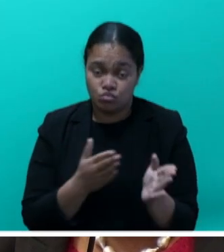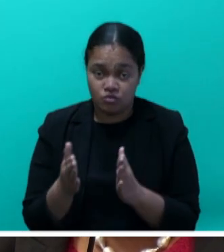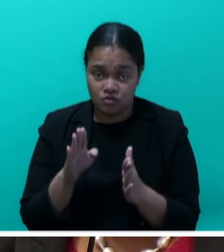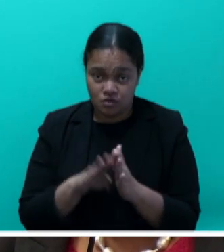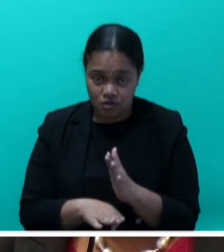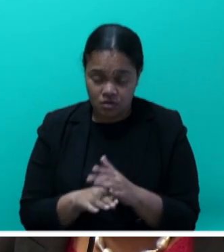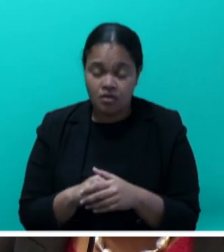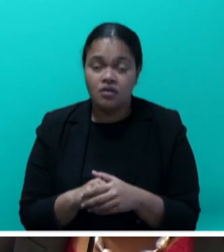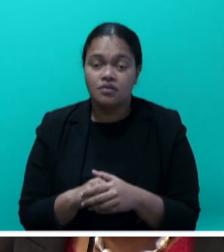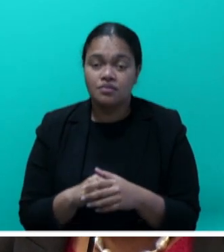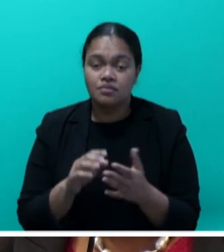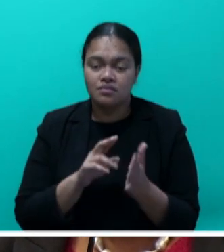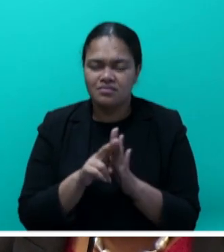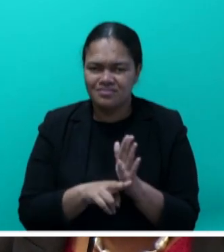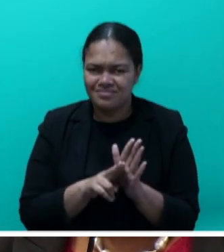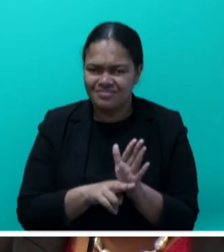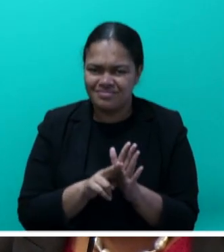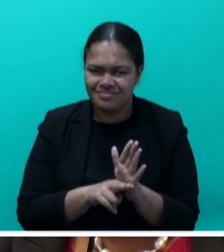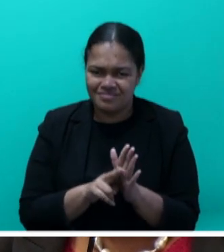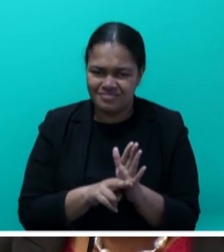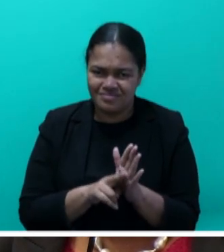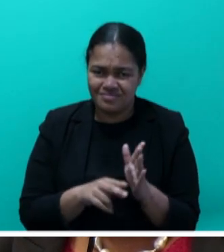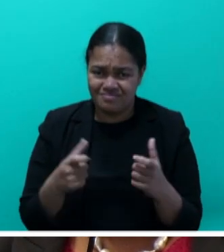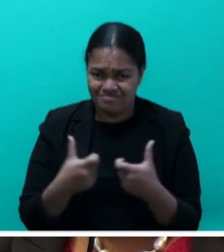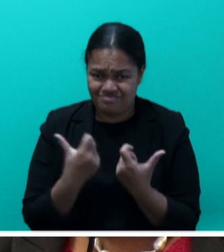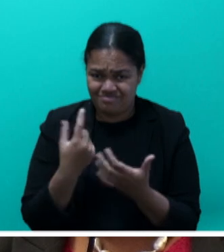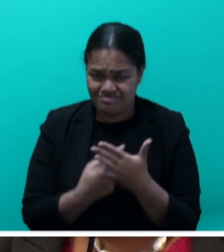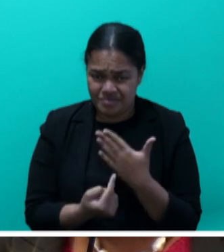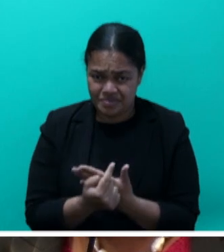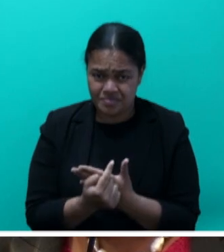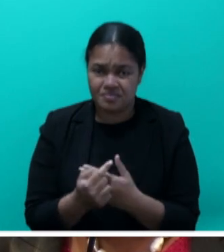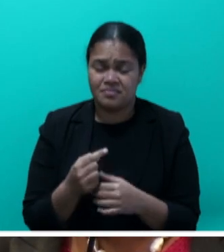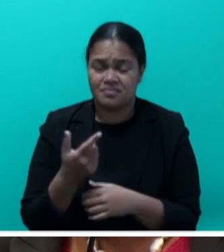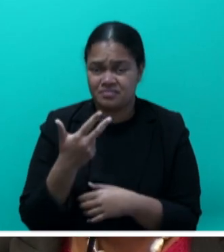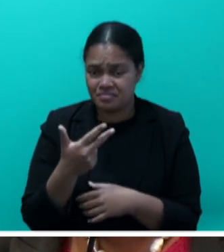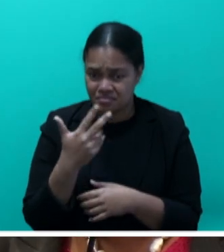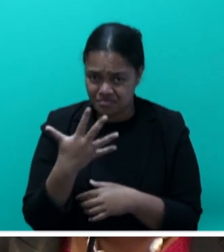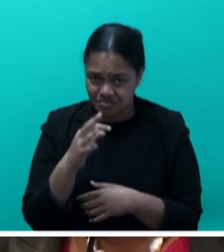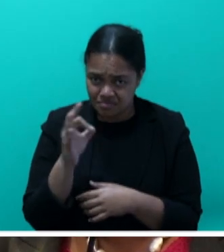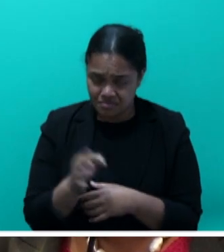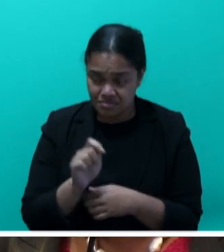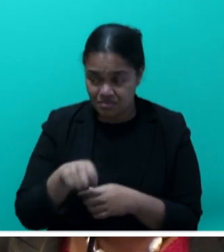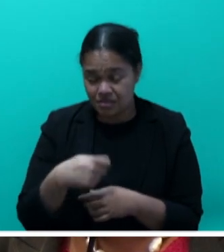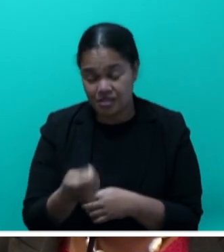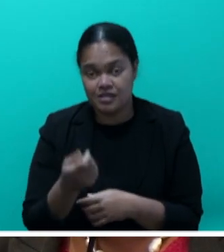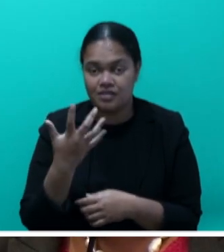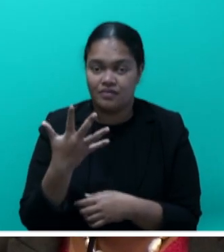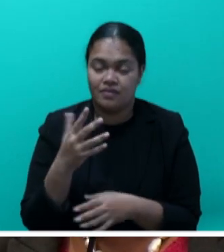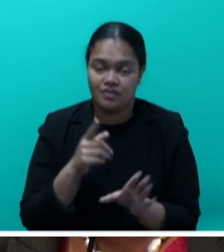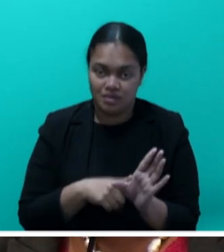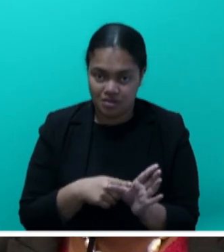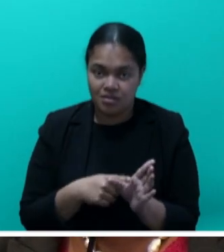and HIV incidence from IDU by 85% over the next 5 years, to